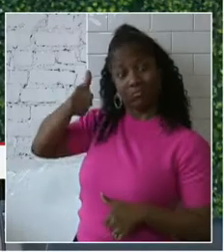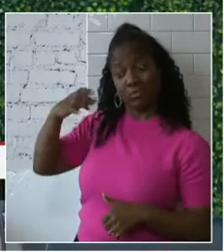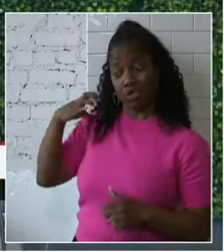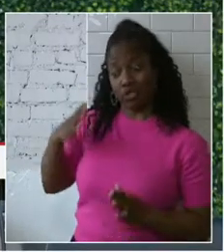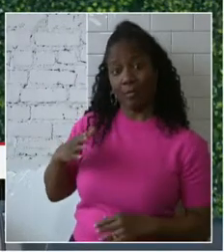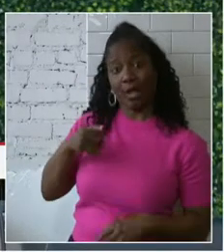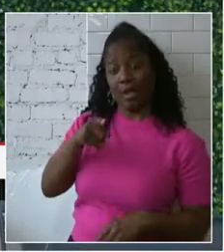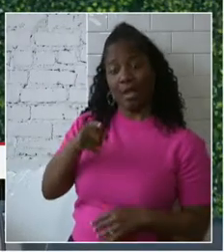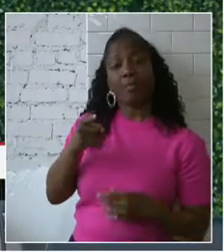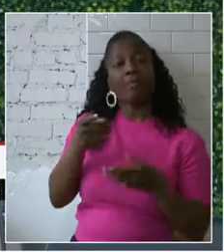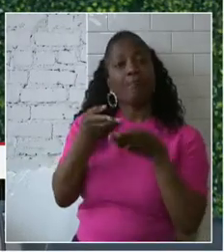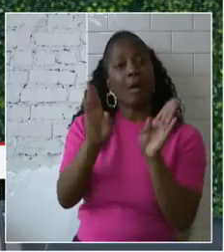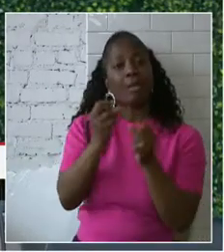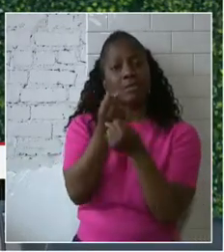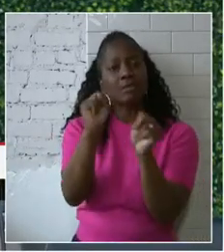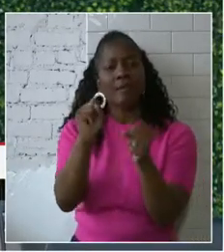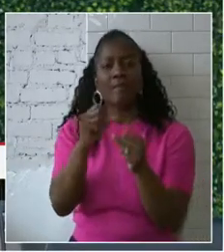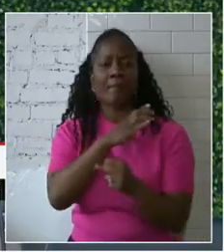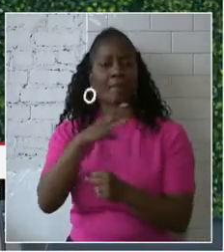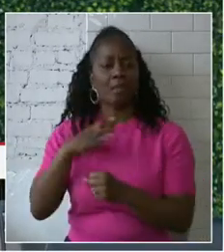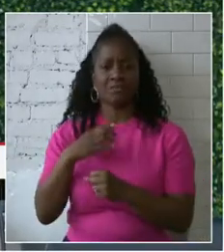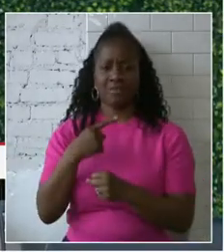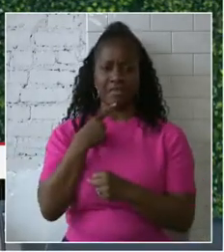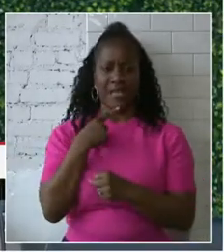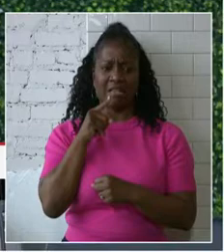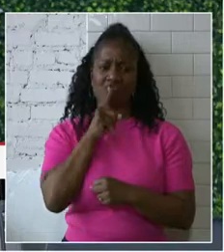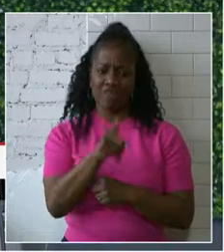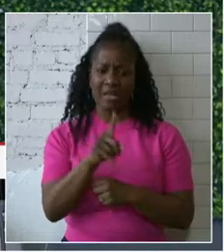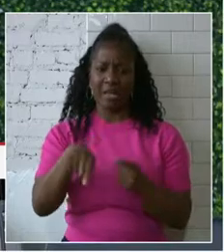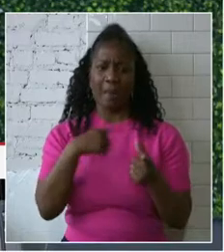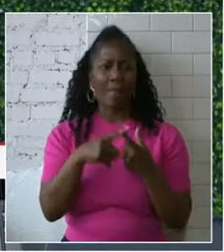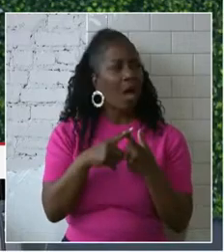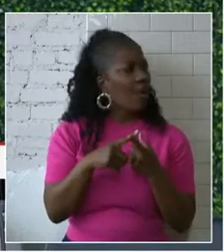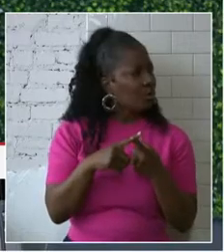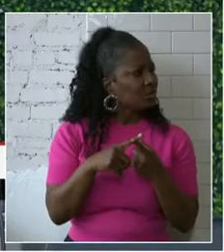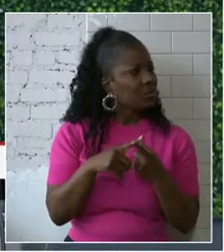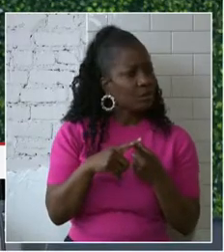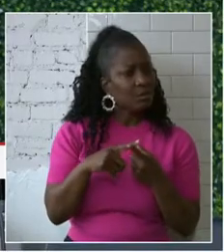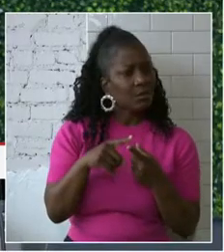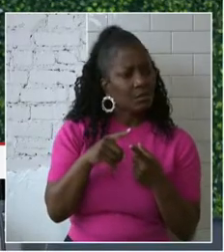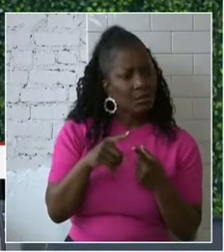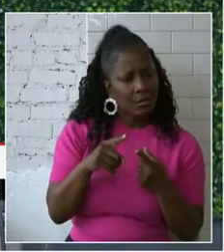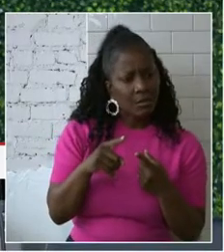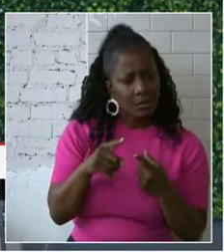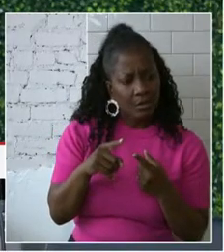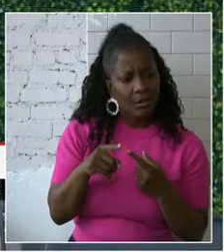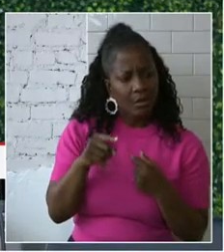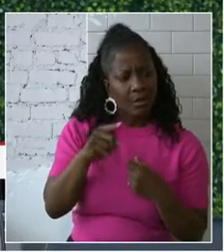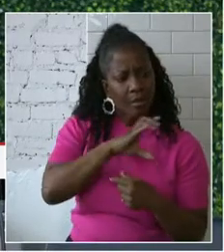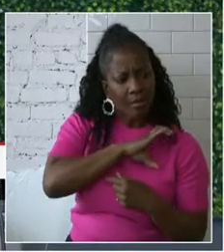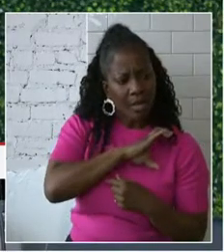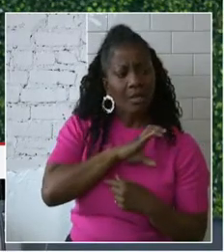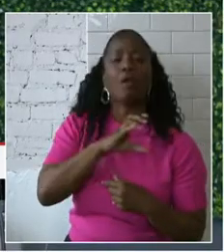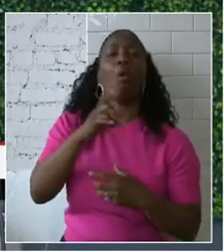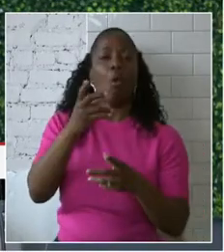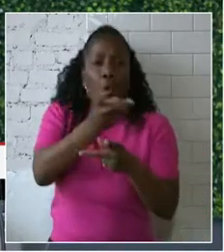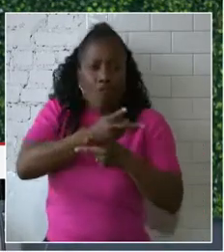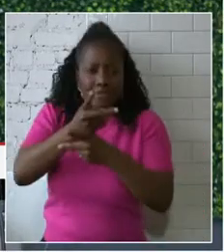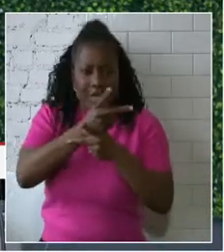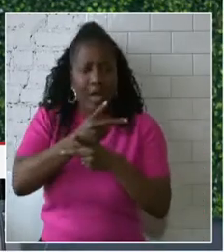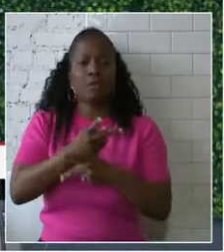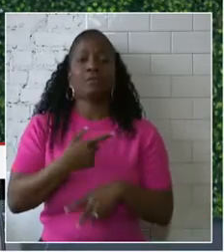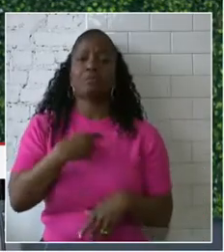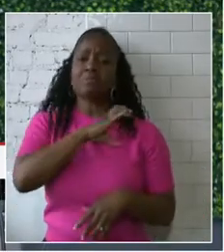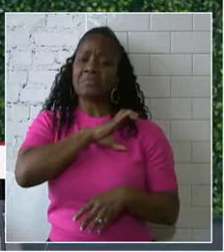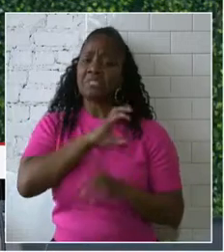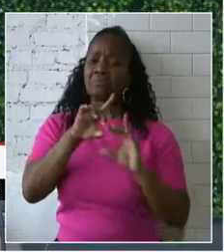public safety committee are basically saying this is really about oversight. Police department needs more oversight. So my question